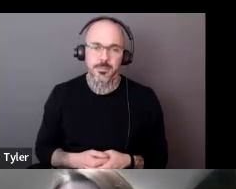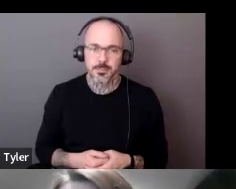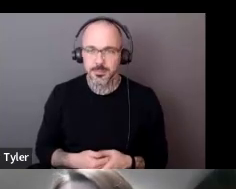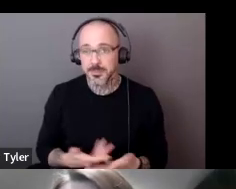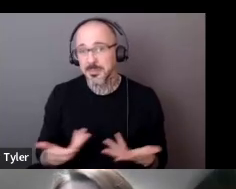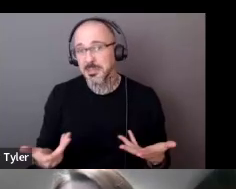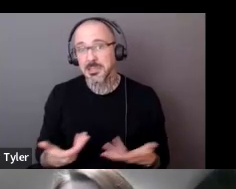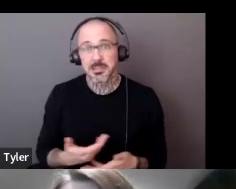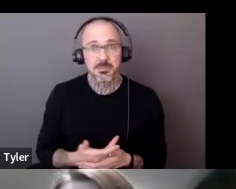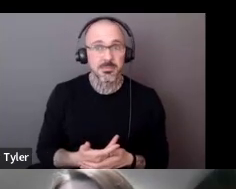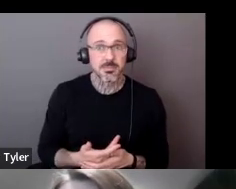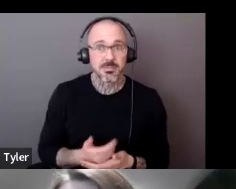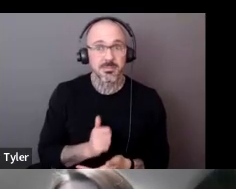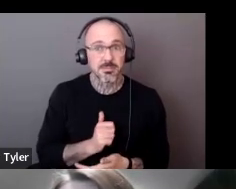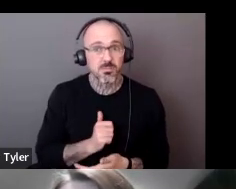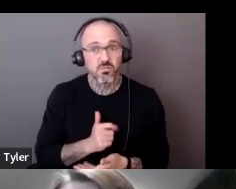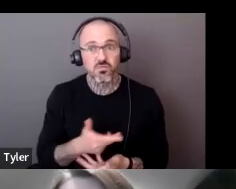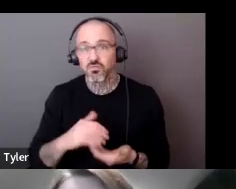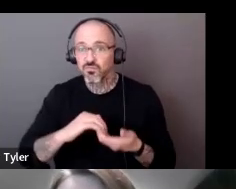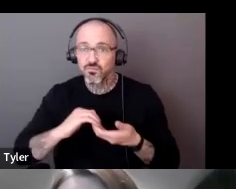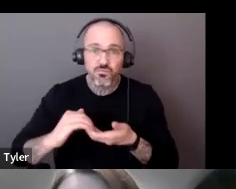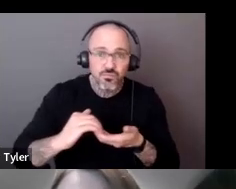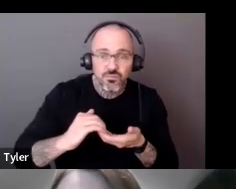of negative as well.